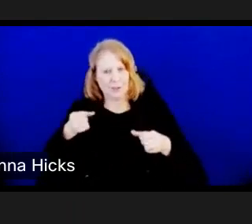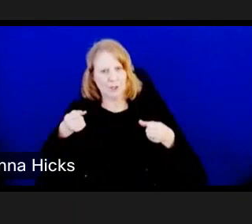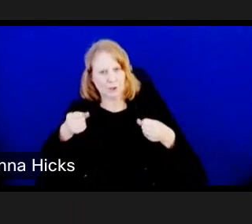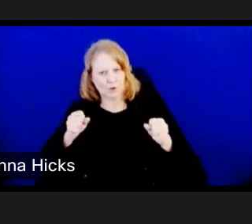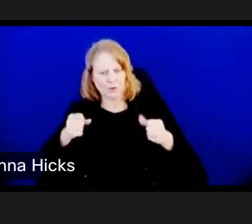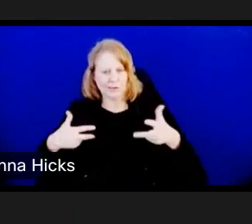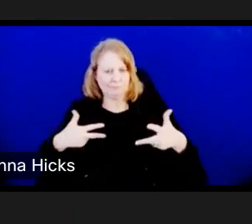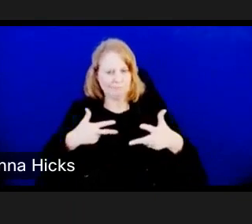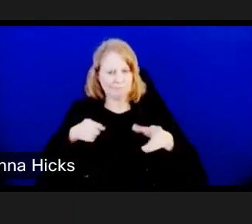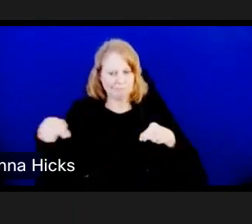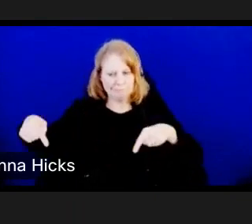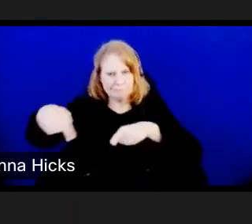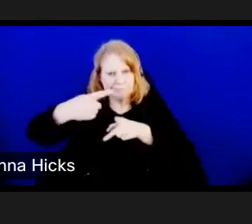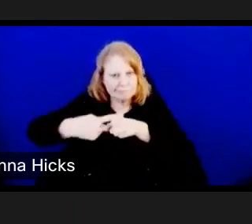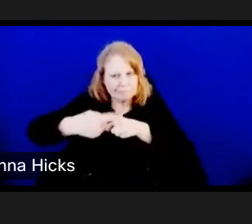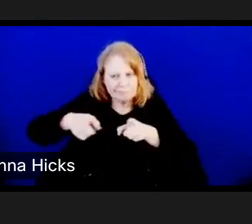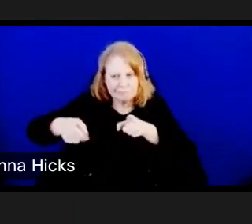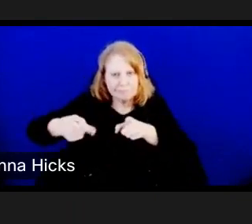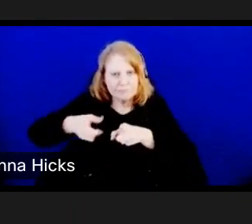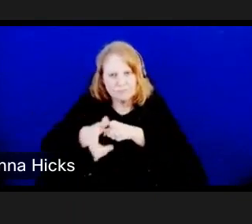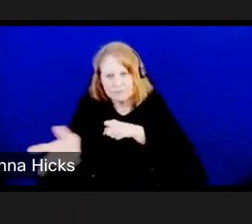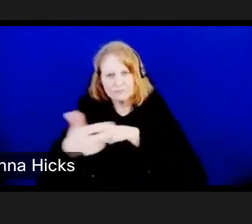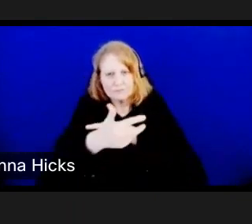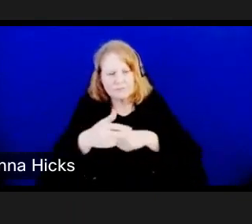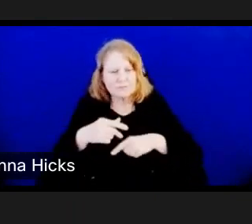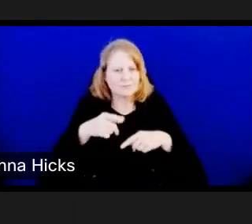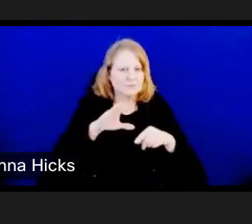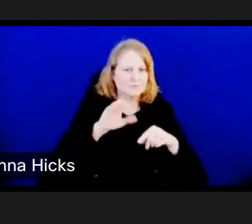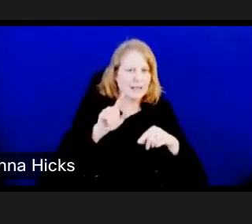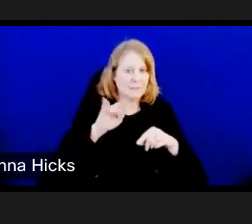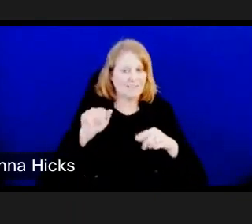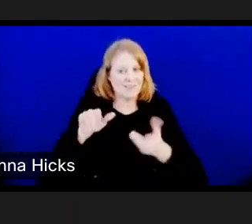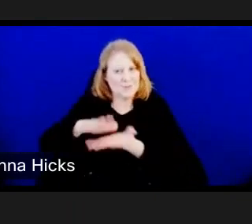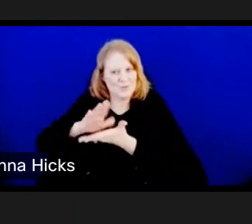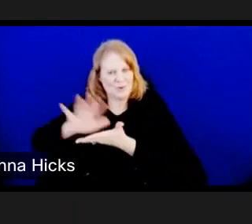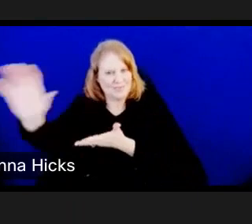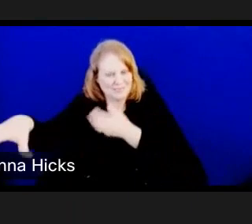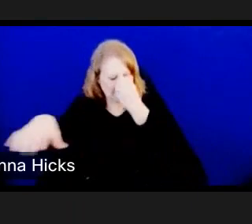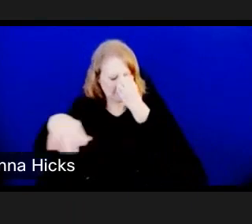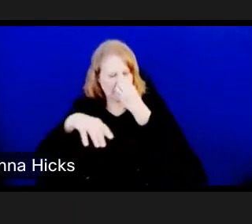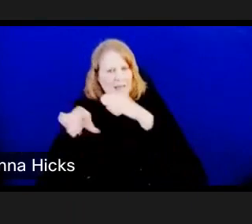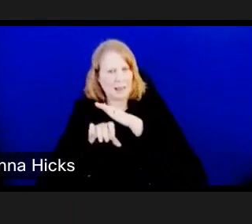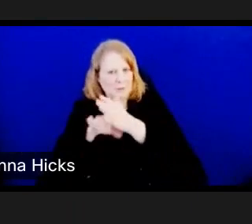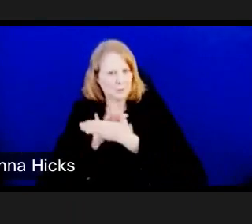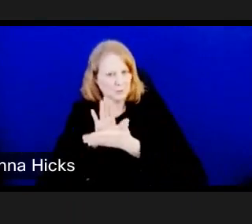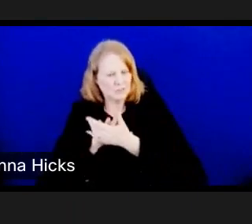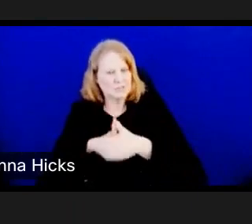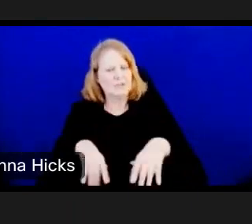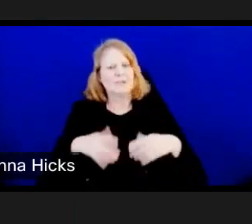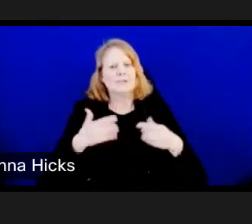Park neighborhood, such as Calmia. Again, we have a school right there, the Shepherd Park Elementary School, and we have a